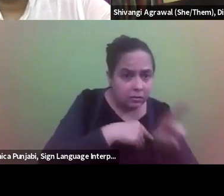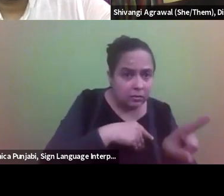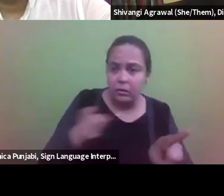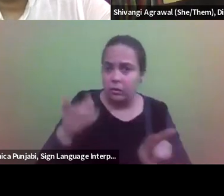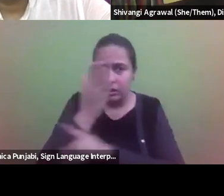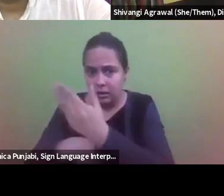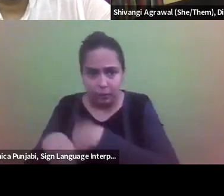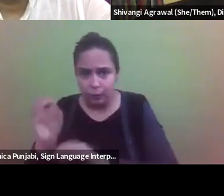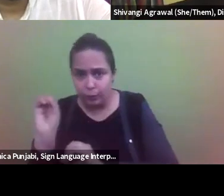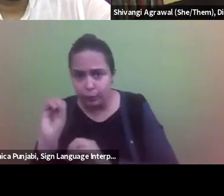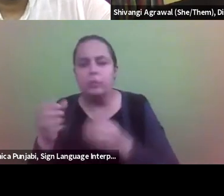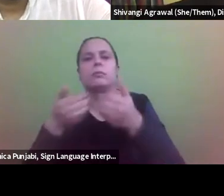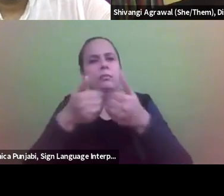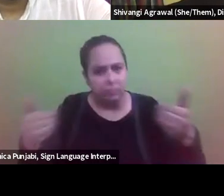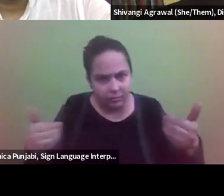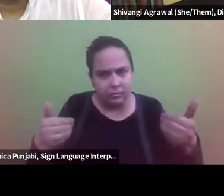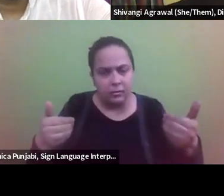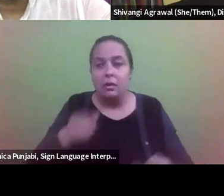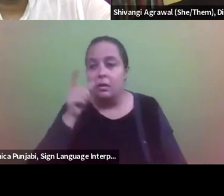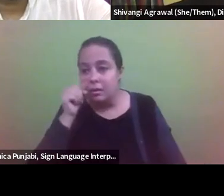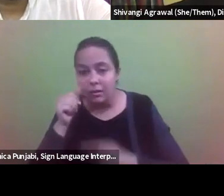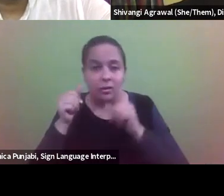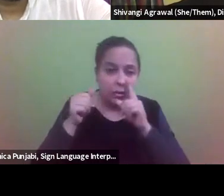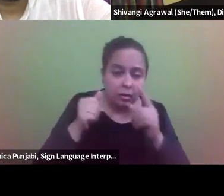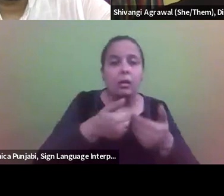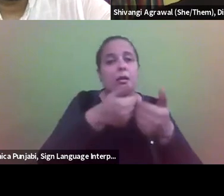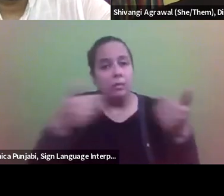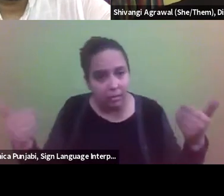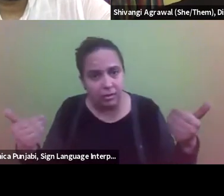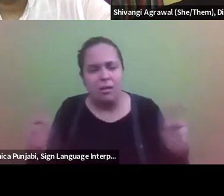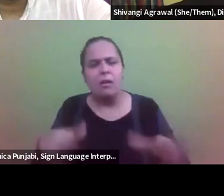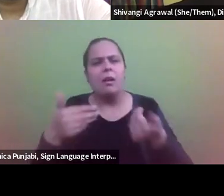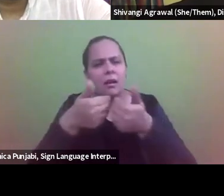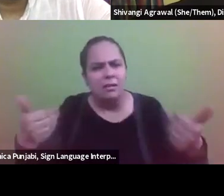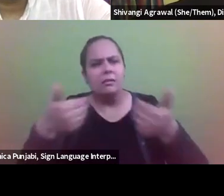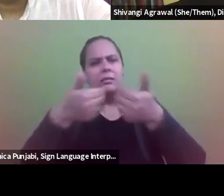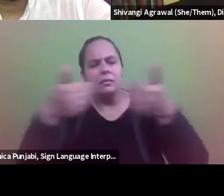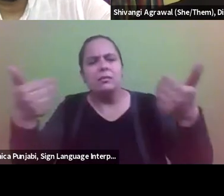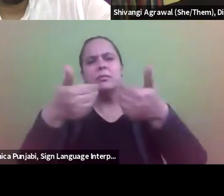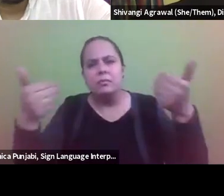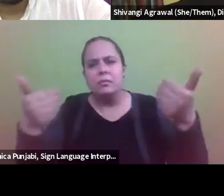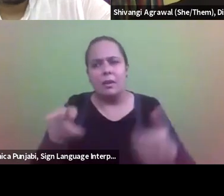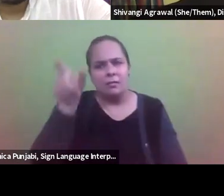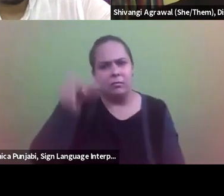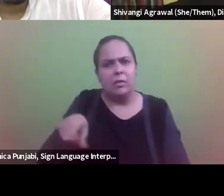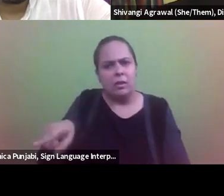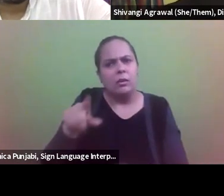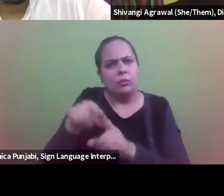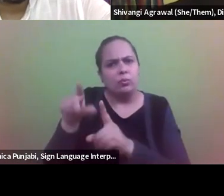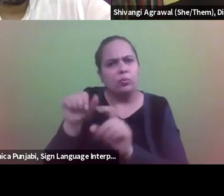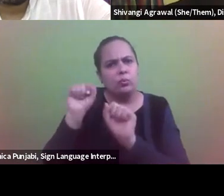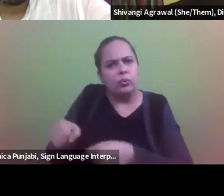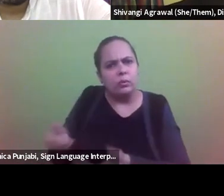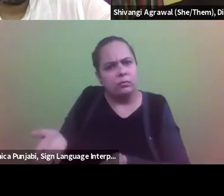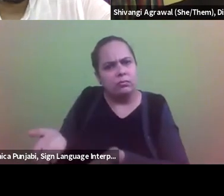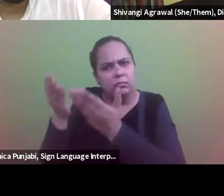where you say, if you say like one person is able to do this, but they might look like they might be able to, like